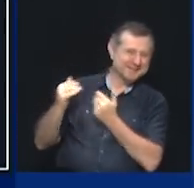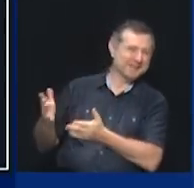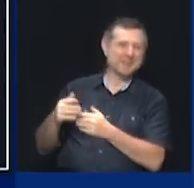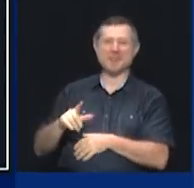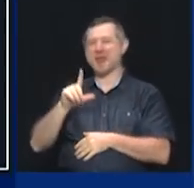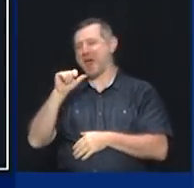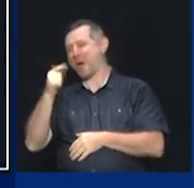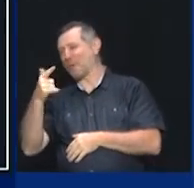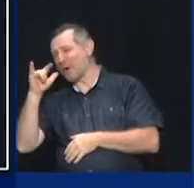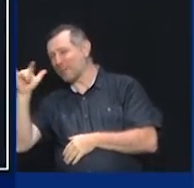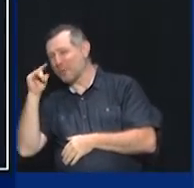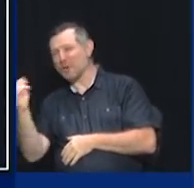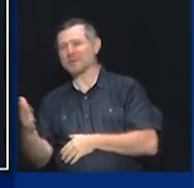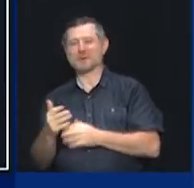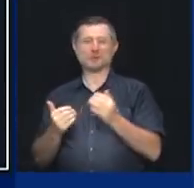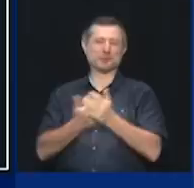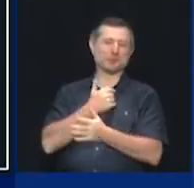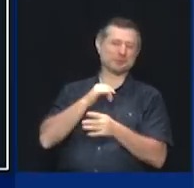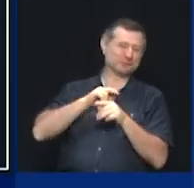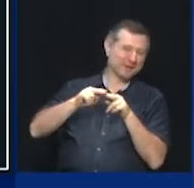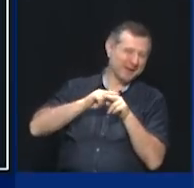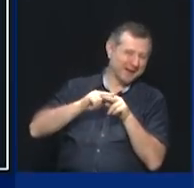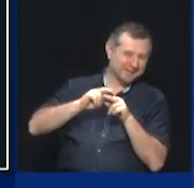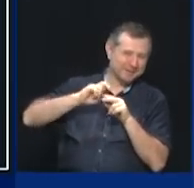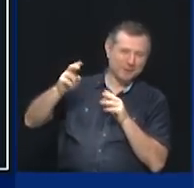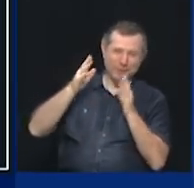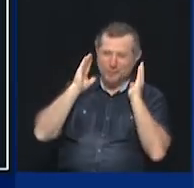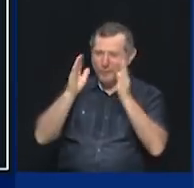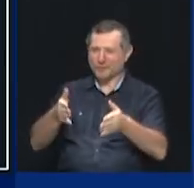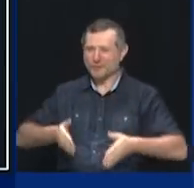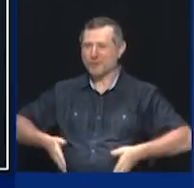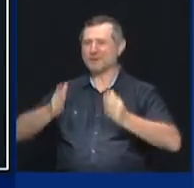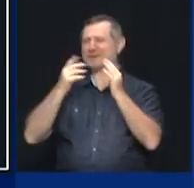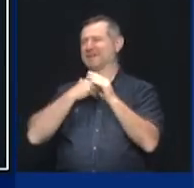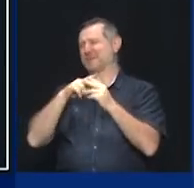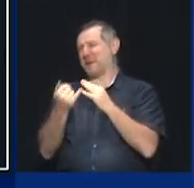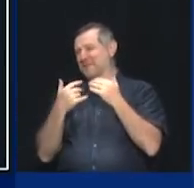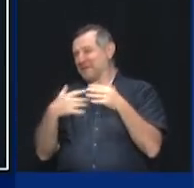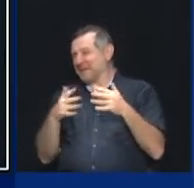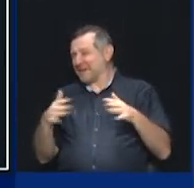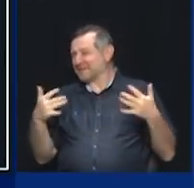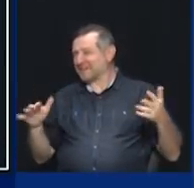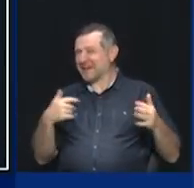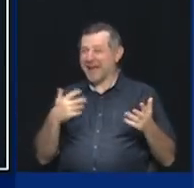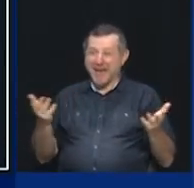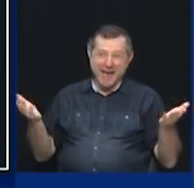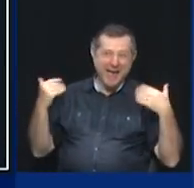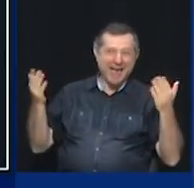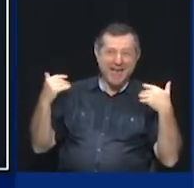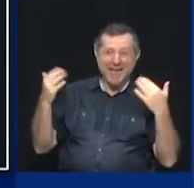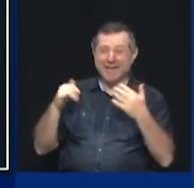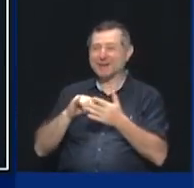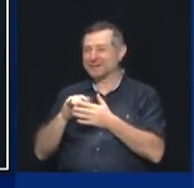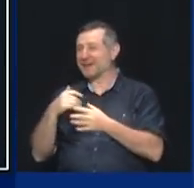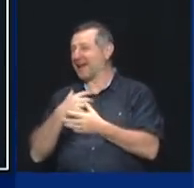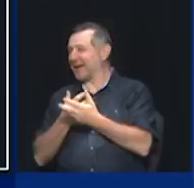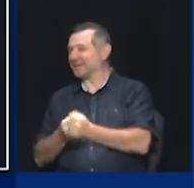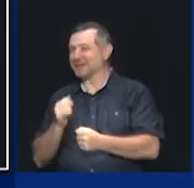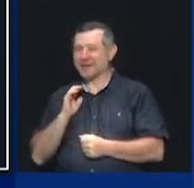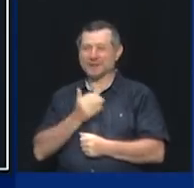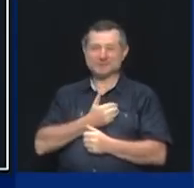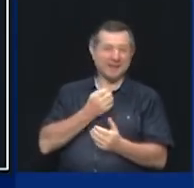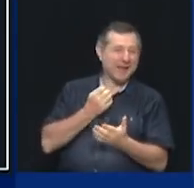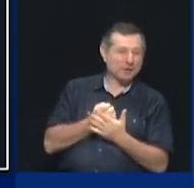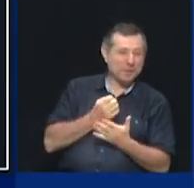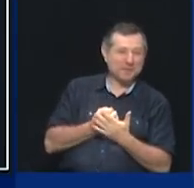Hall. We're building all these projects to say, be confident in New York's economy. Stay with